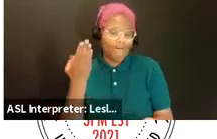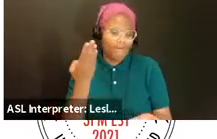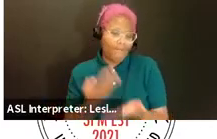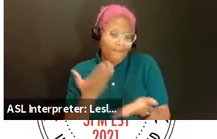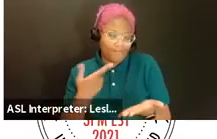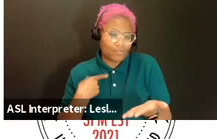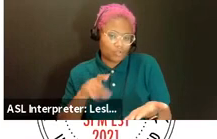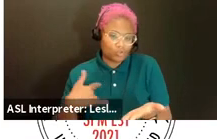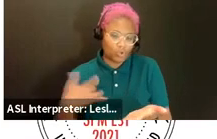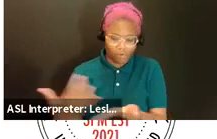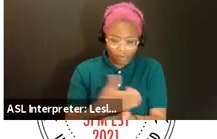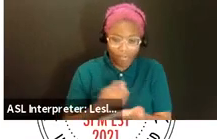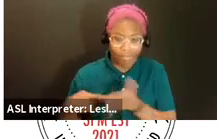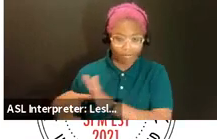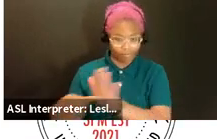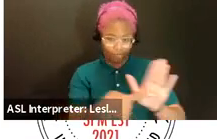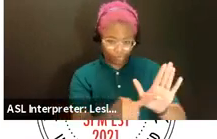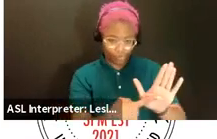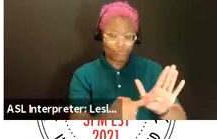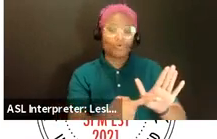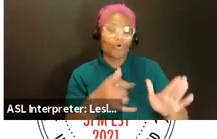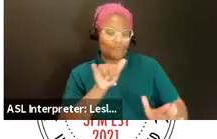an O1, and when it might be advantageous to seek